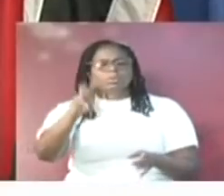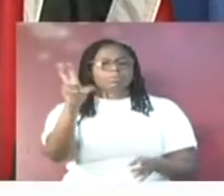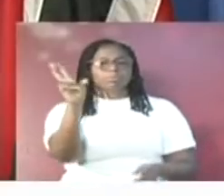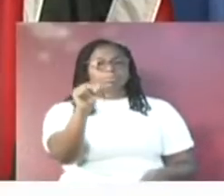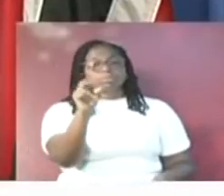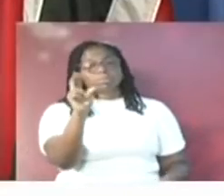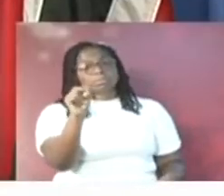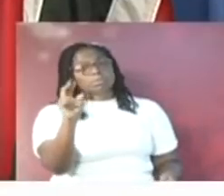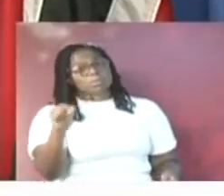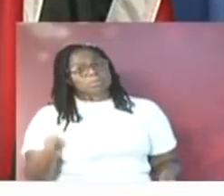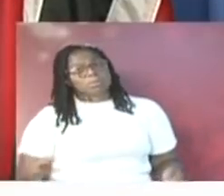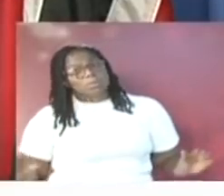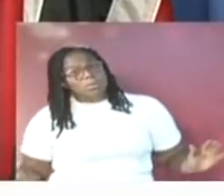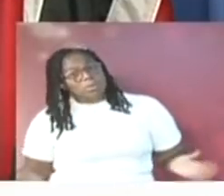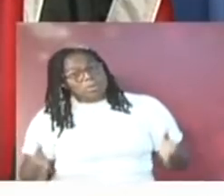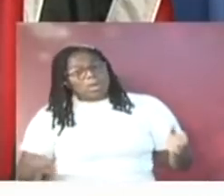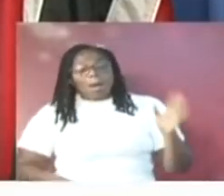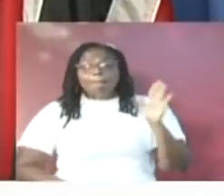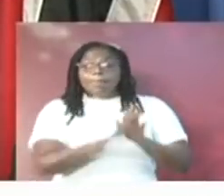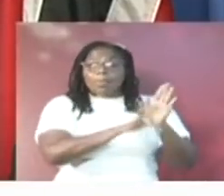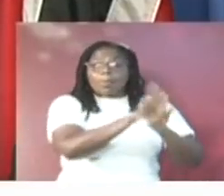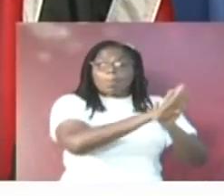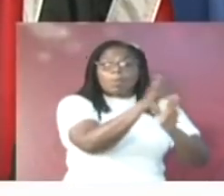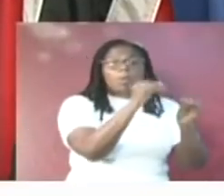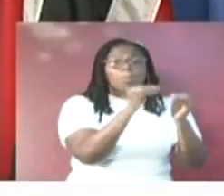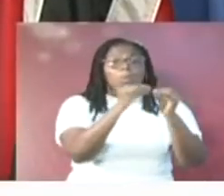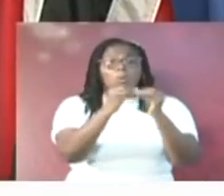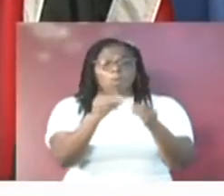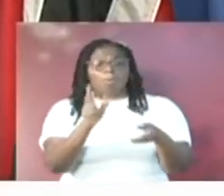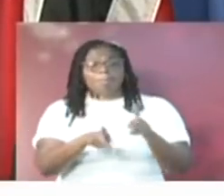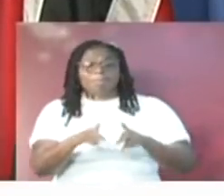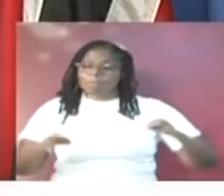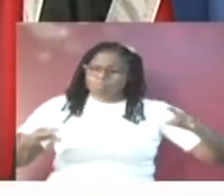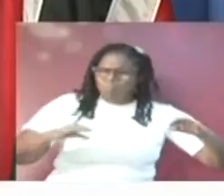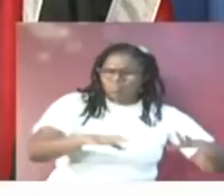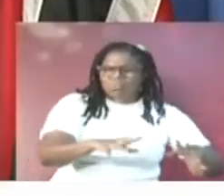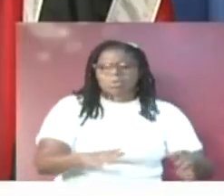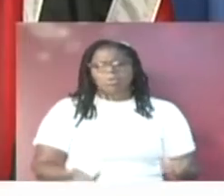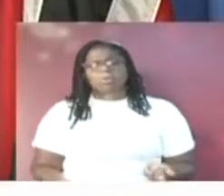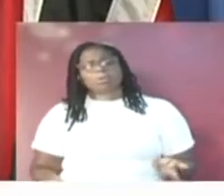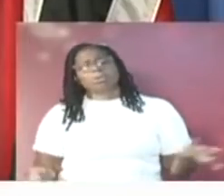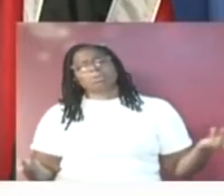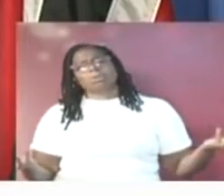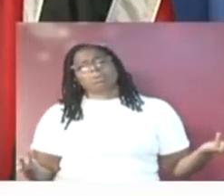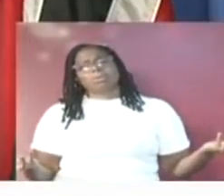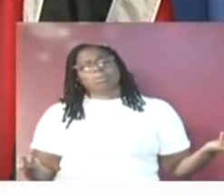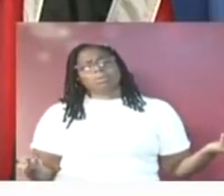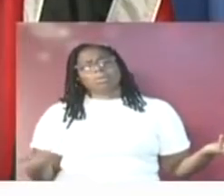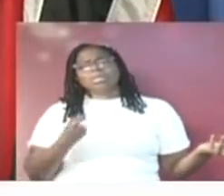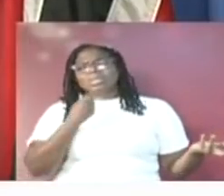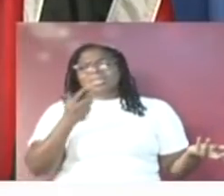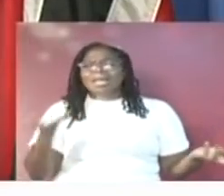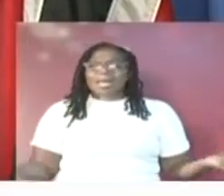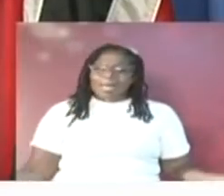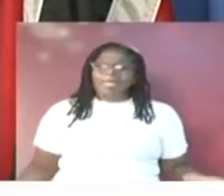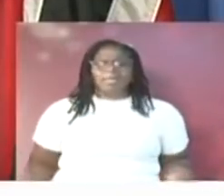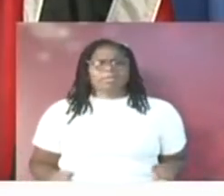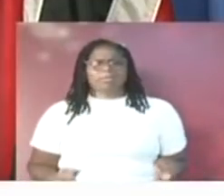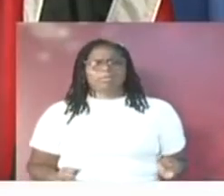actions. And I also refuse to believe that in a pandemic where death is our portion,